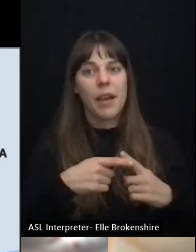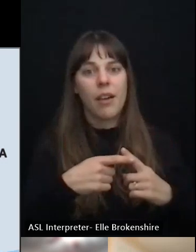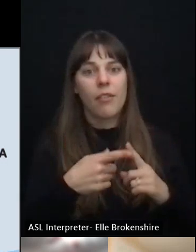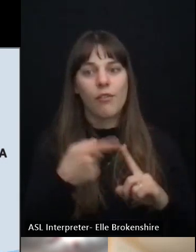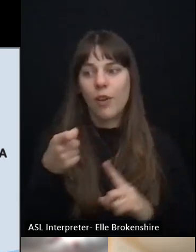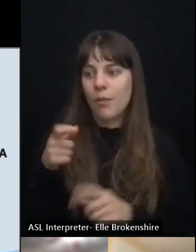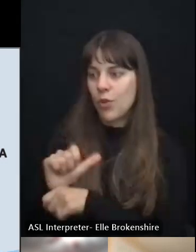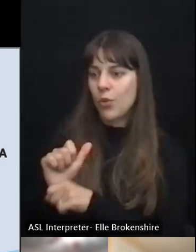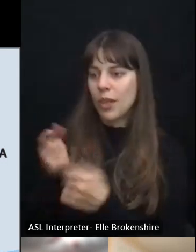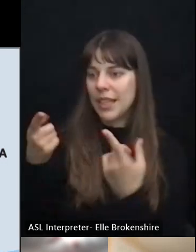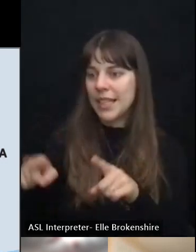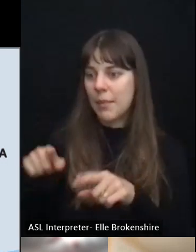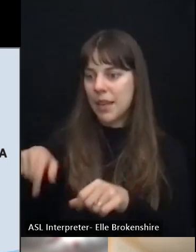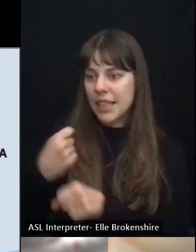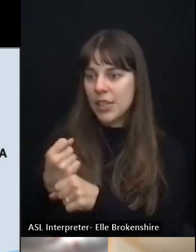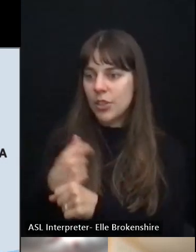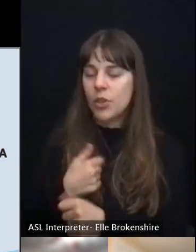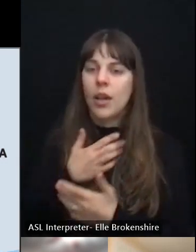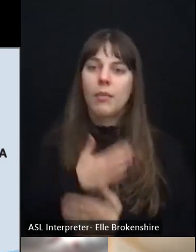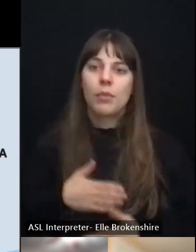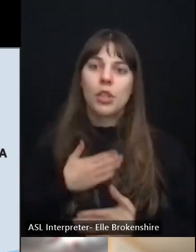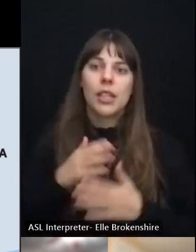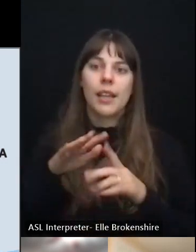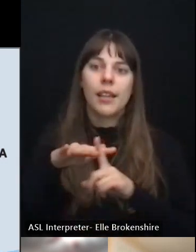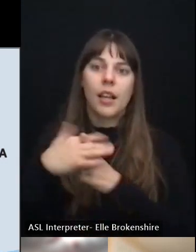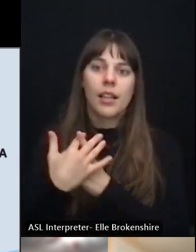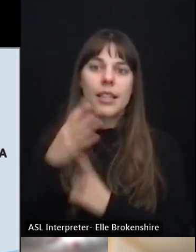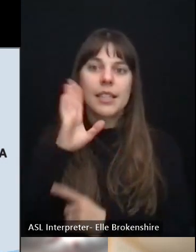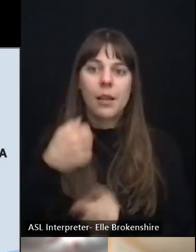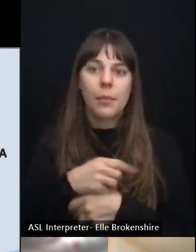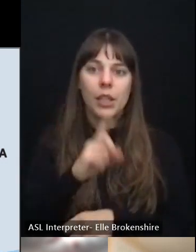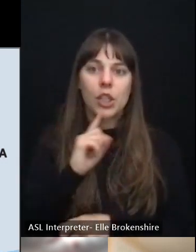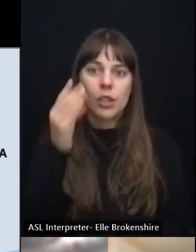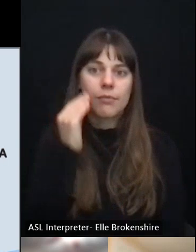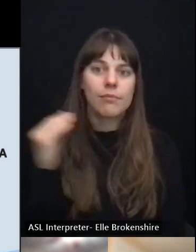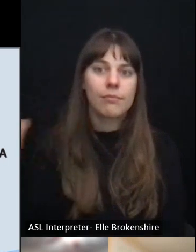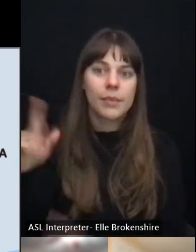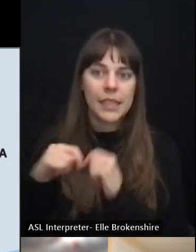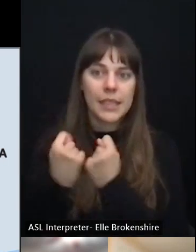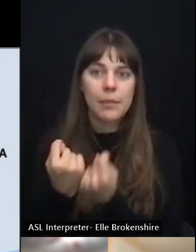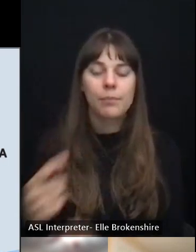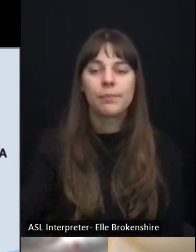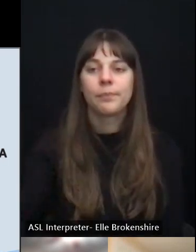that's happening this year. So I appreciate the context, and I'll make sure it gets passed on to our team.